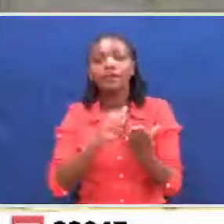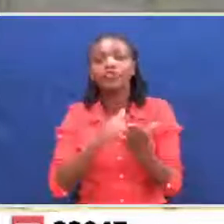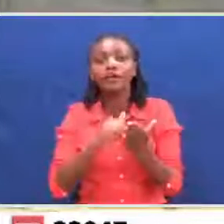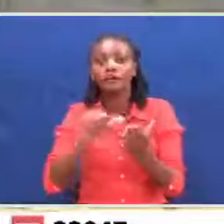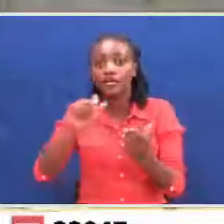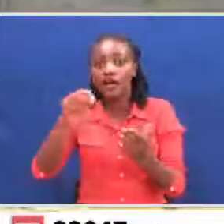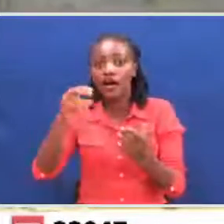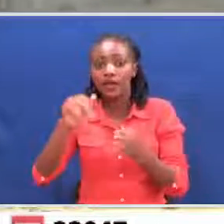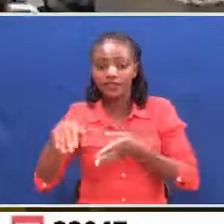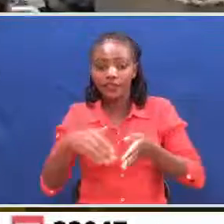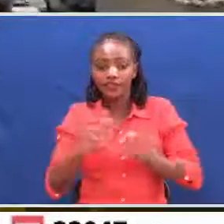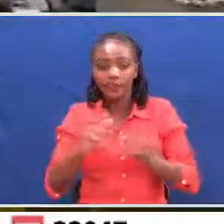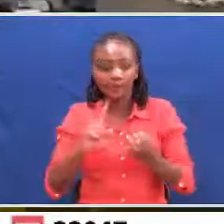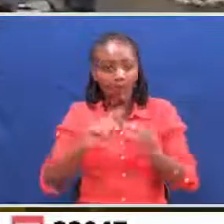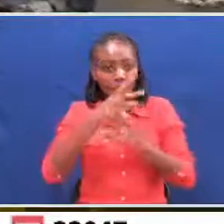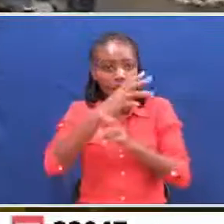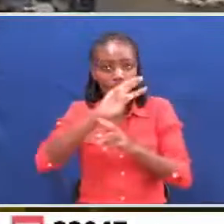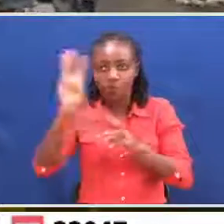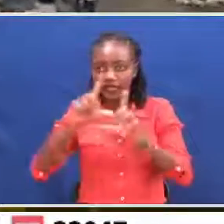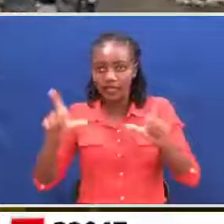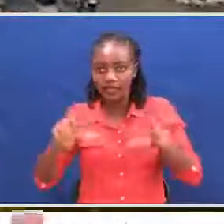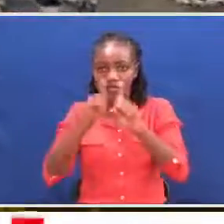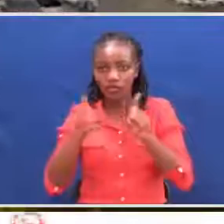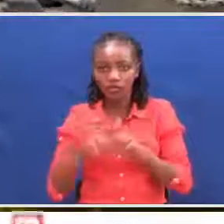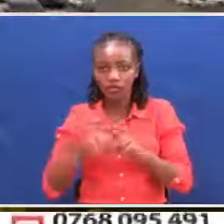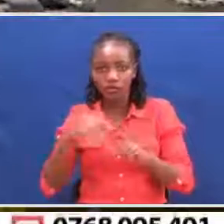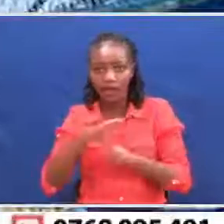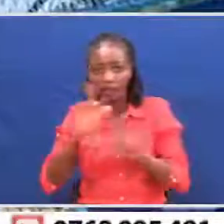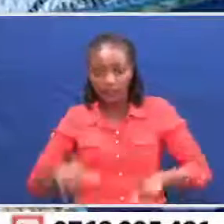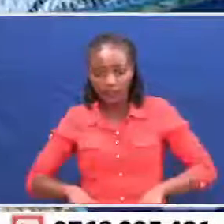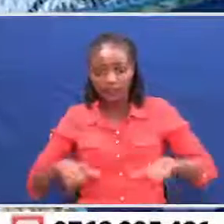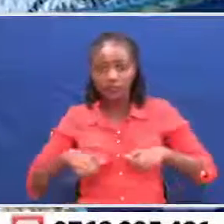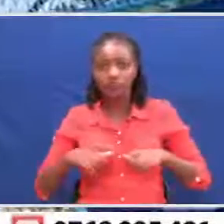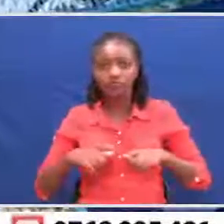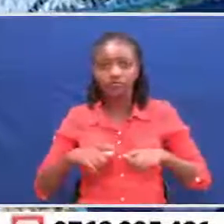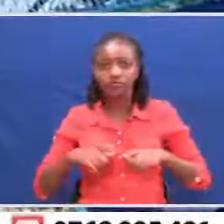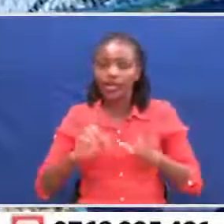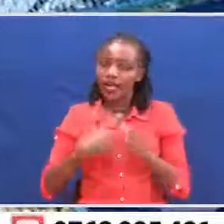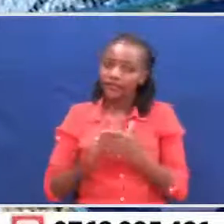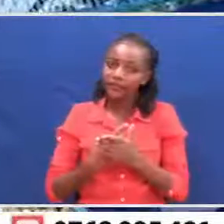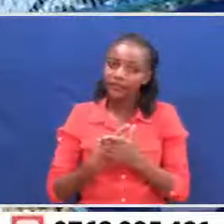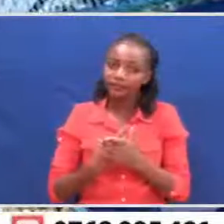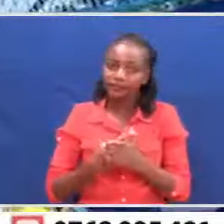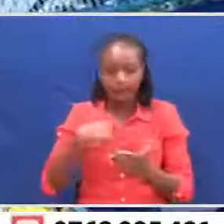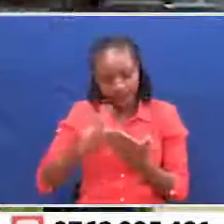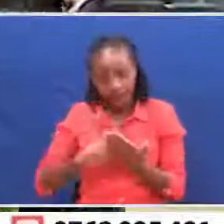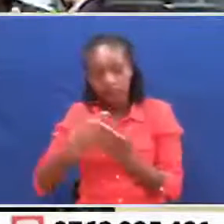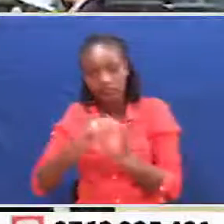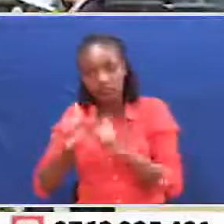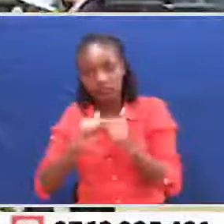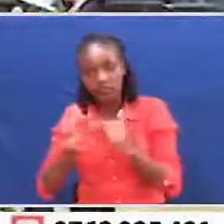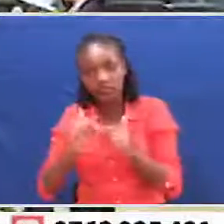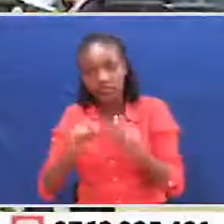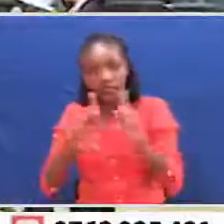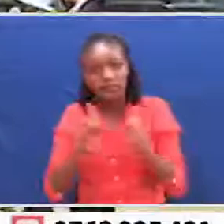river Mlolongo, Westlands, then Rironi in Limuru to Mau Summit, where negotiations are going on, has